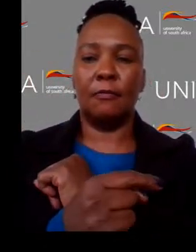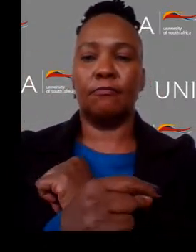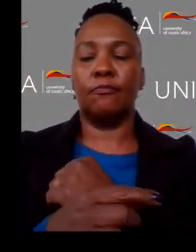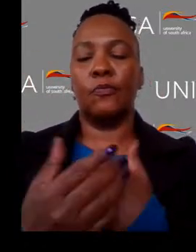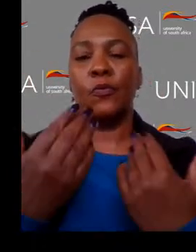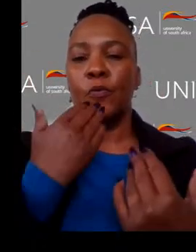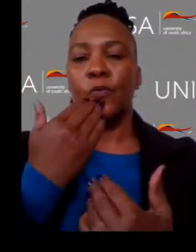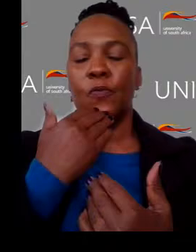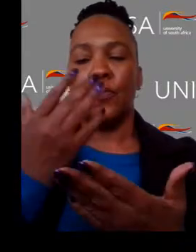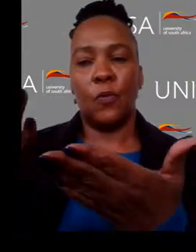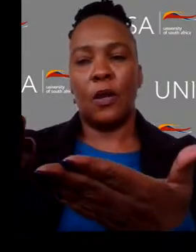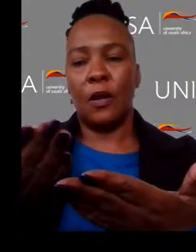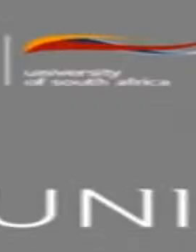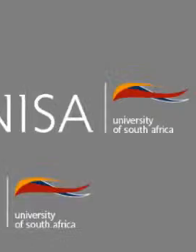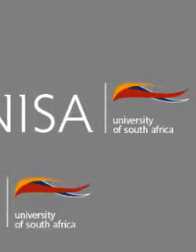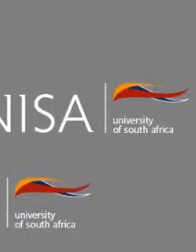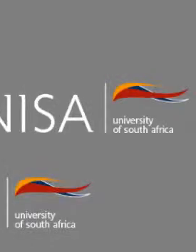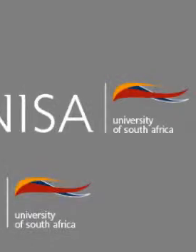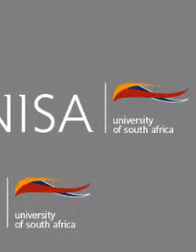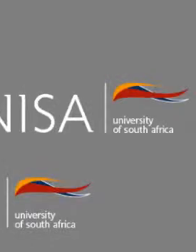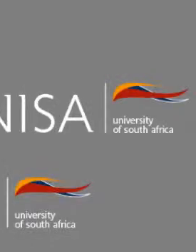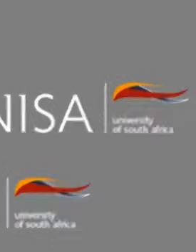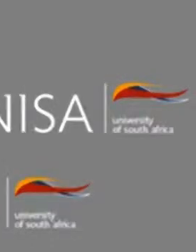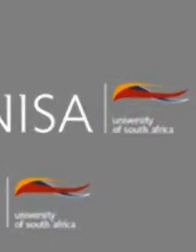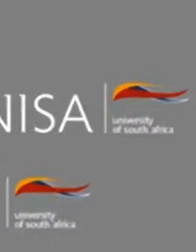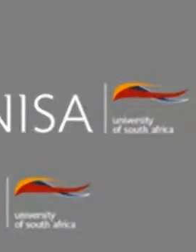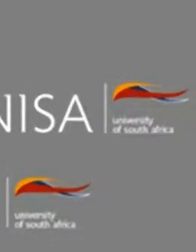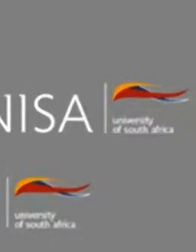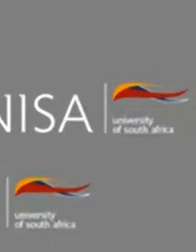to Mr. Harperstead. Thank you, David.